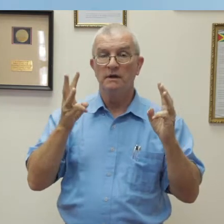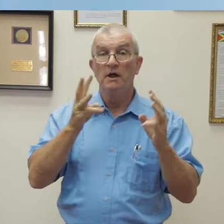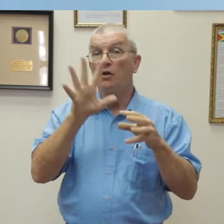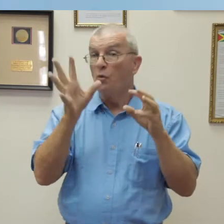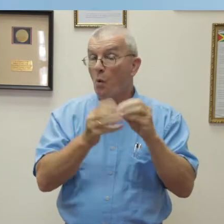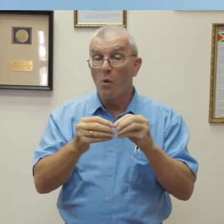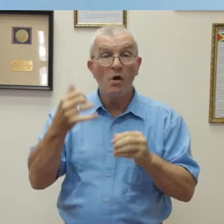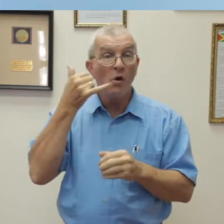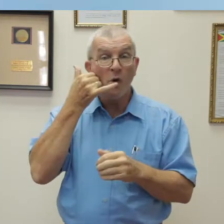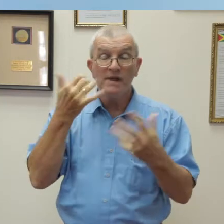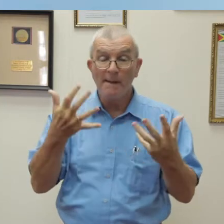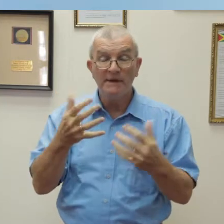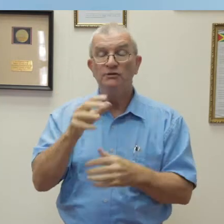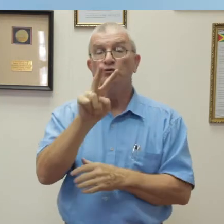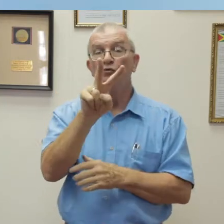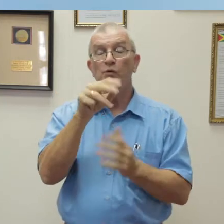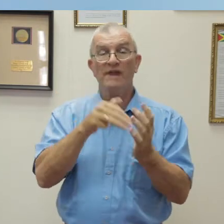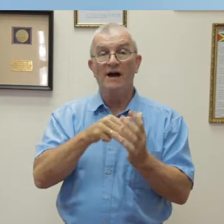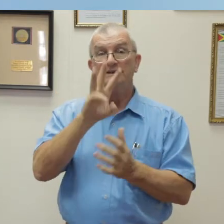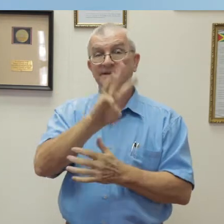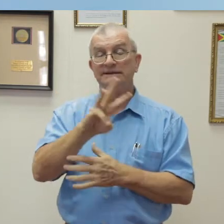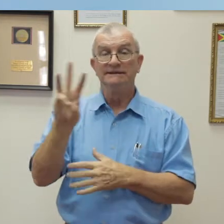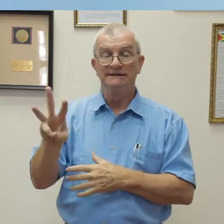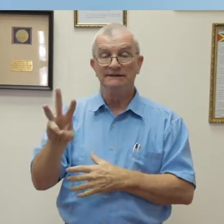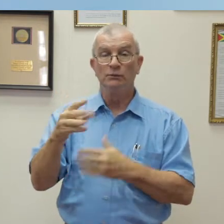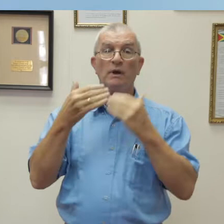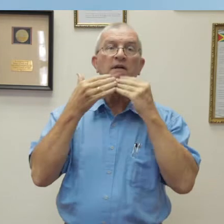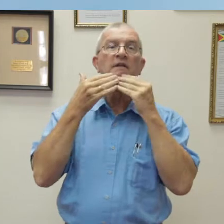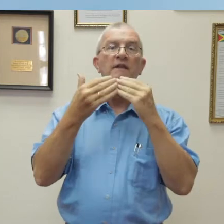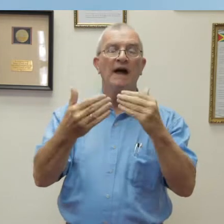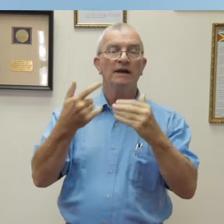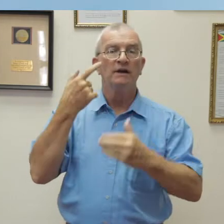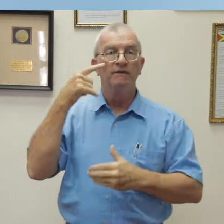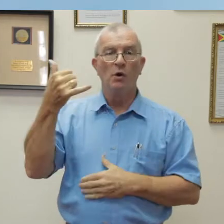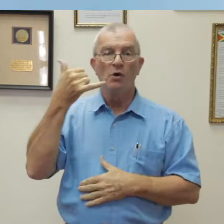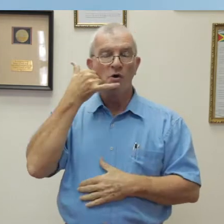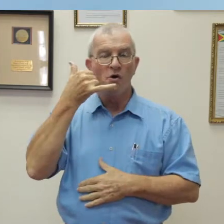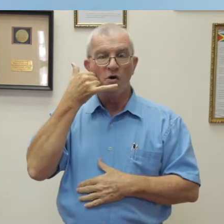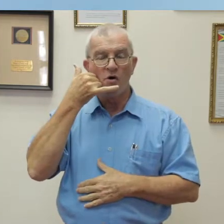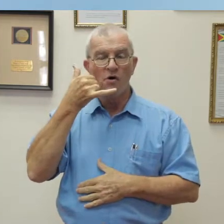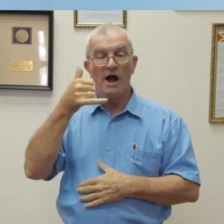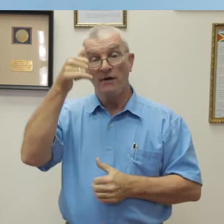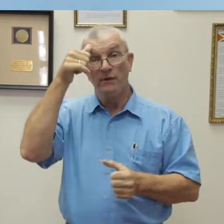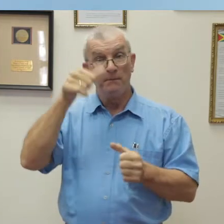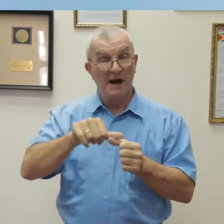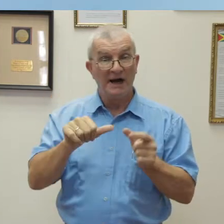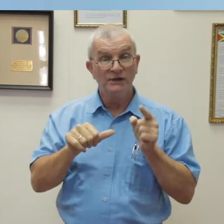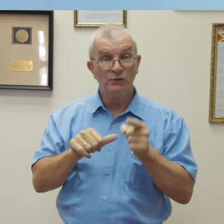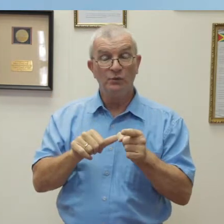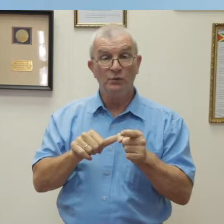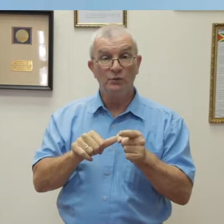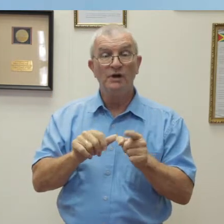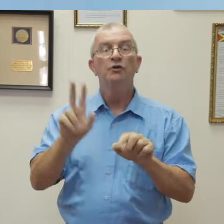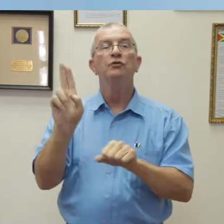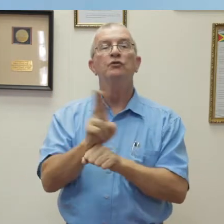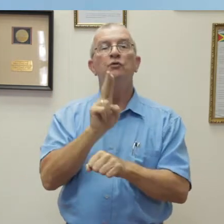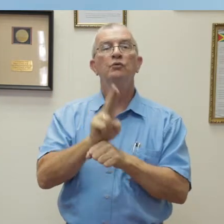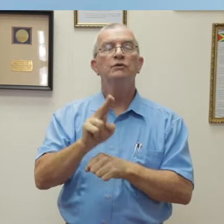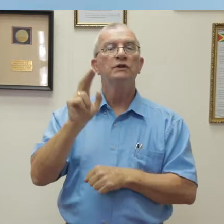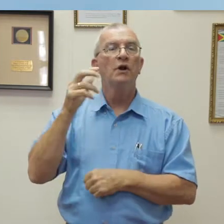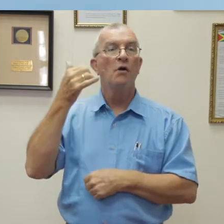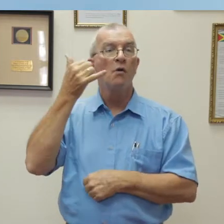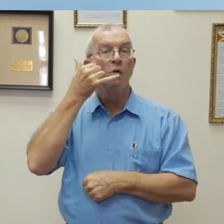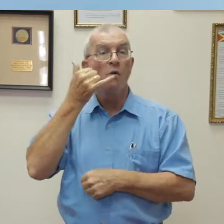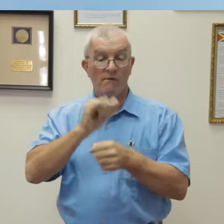2,066. And we thank you for these calls and wish to remind you to use the COVID-19 app